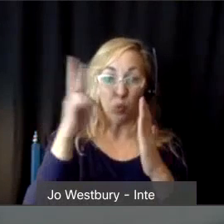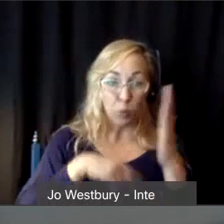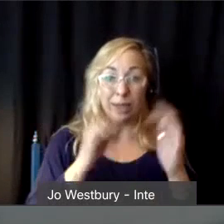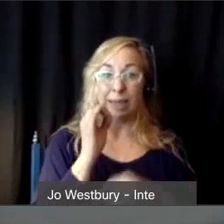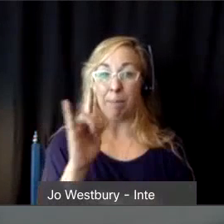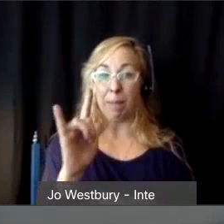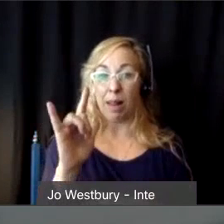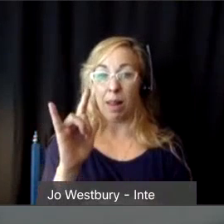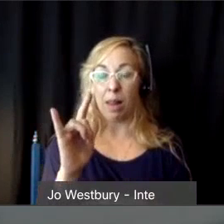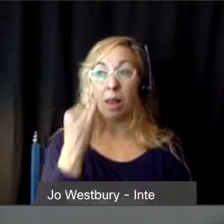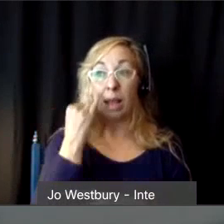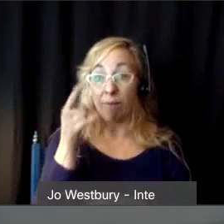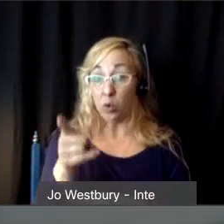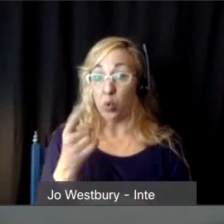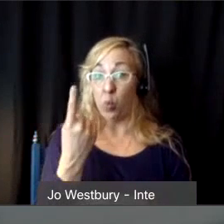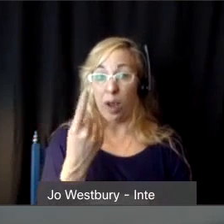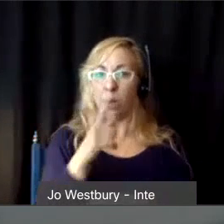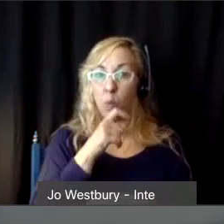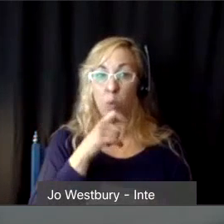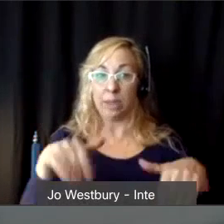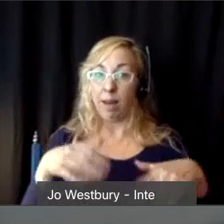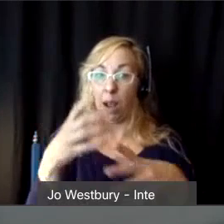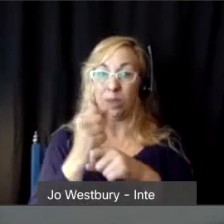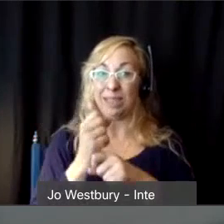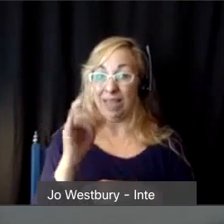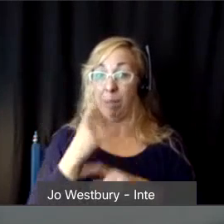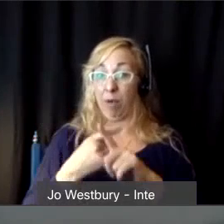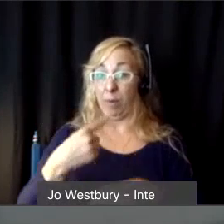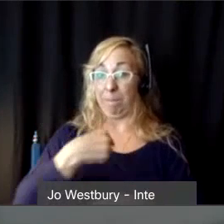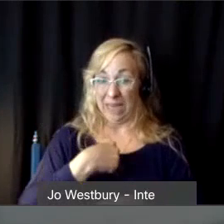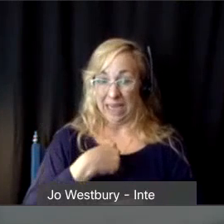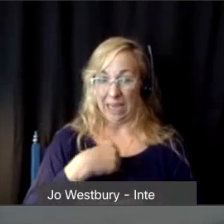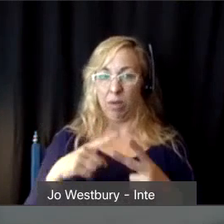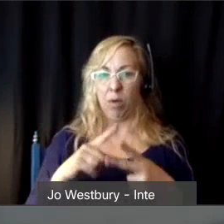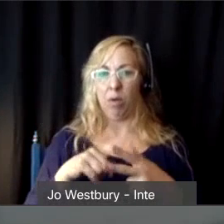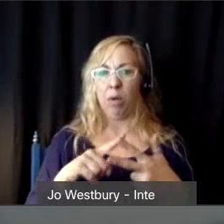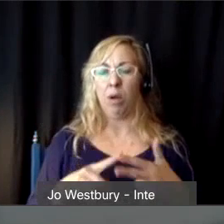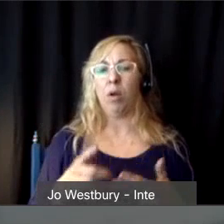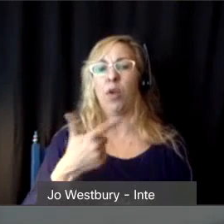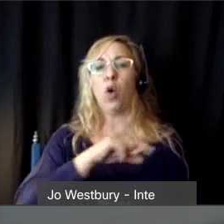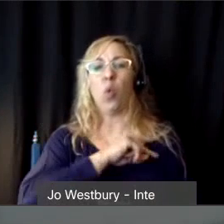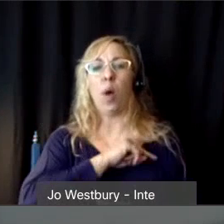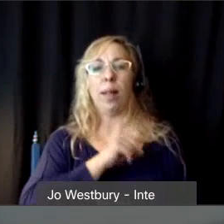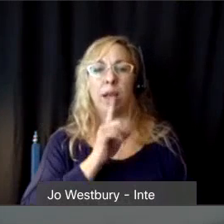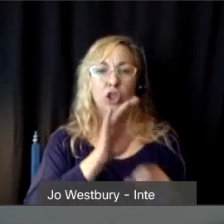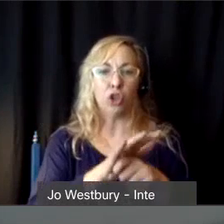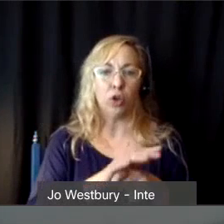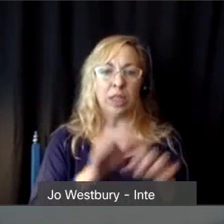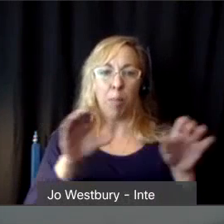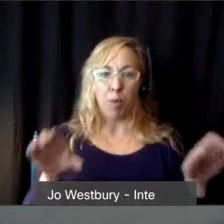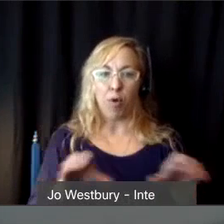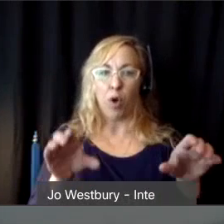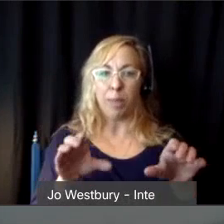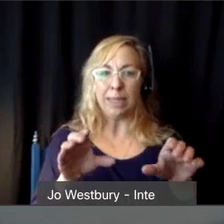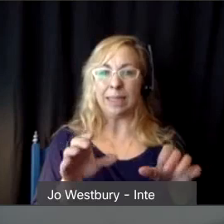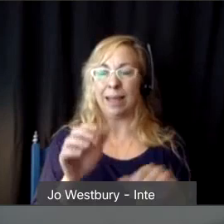not received, if you're an ICF provider and did not receive an email from me this morning or from the QAPMA, Quality Assurance and Performance Management Administration email